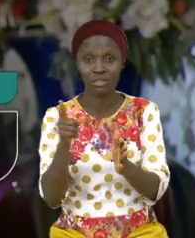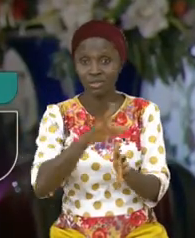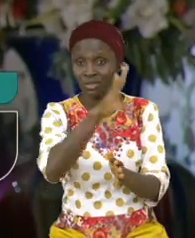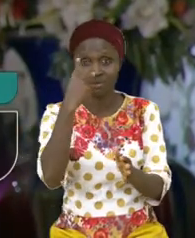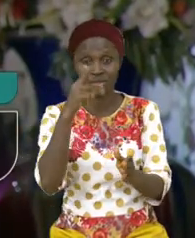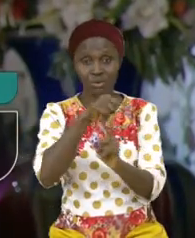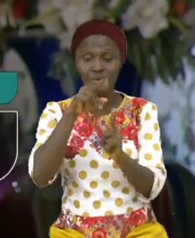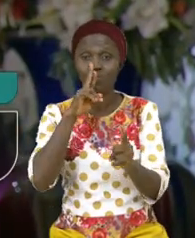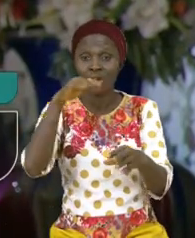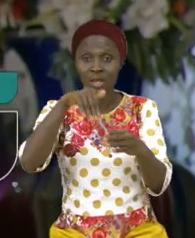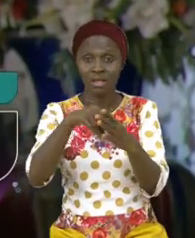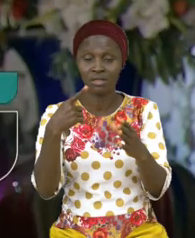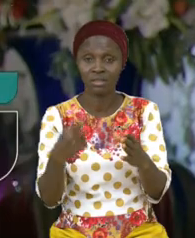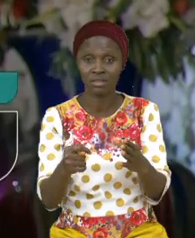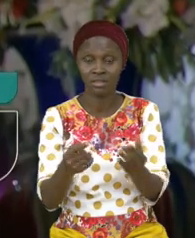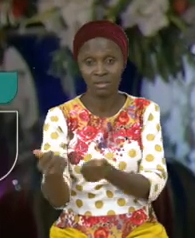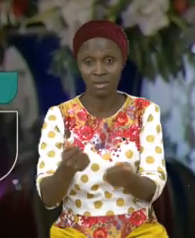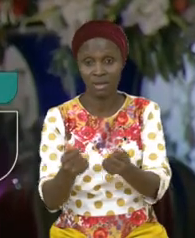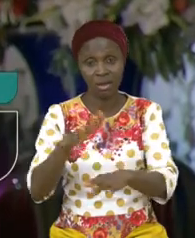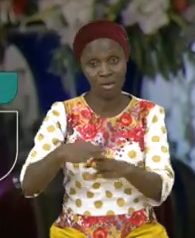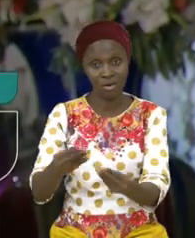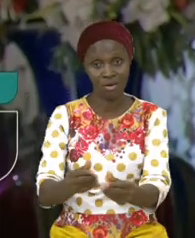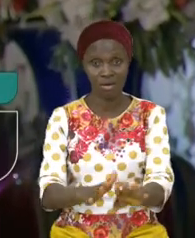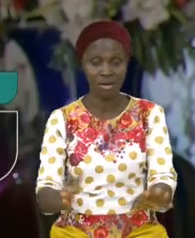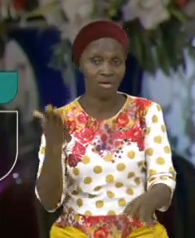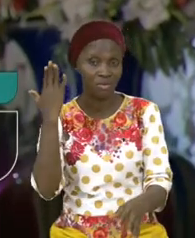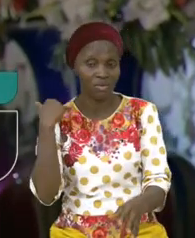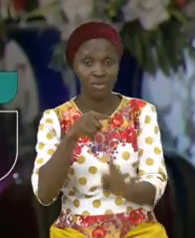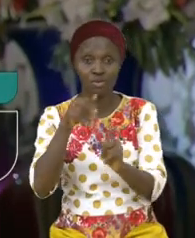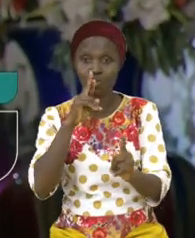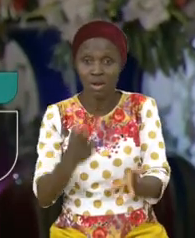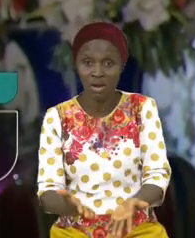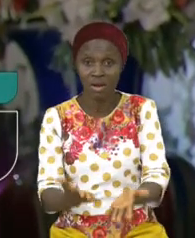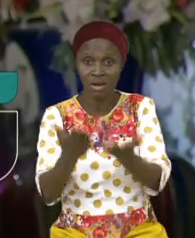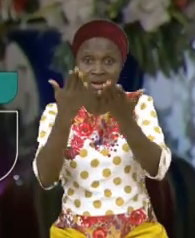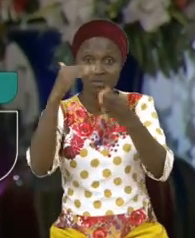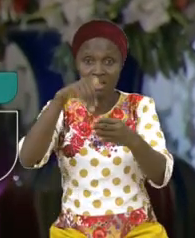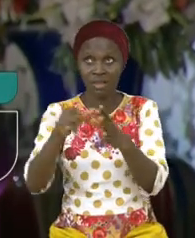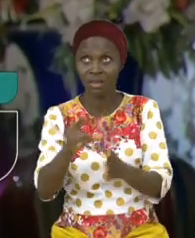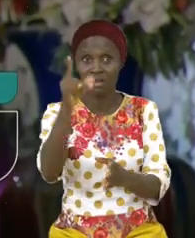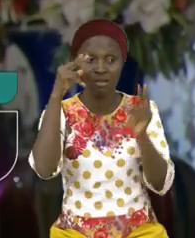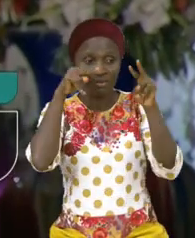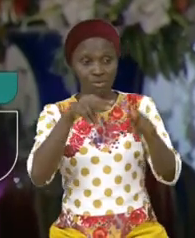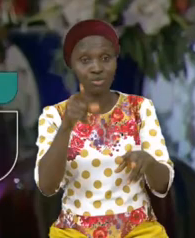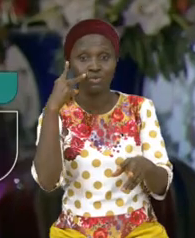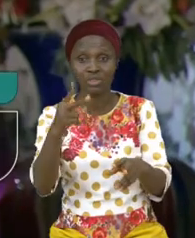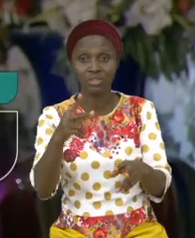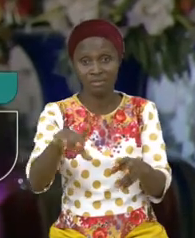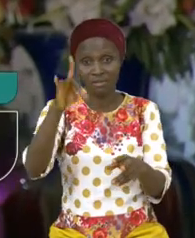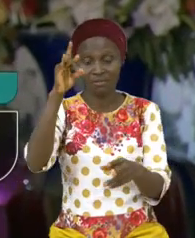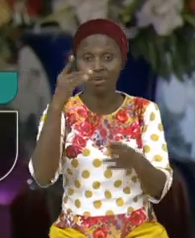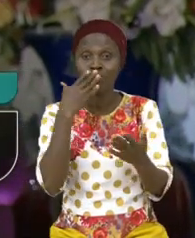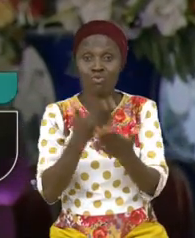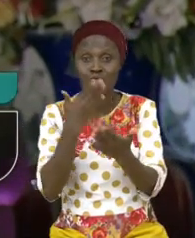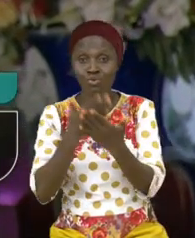on ground. When you are lifted by the aeroplane, you look down, you will see good, good things you have never seen in your